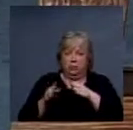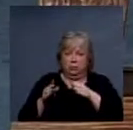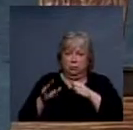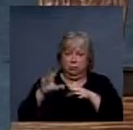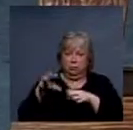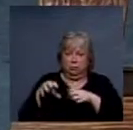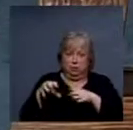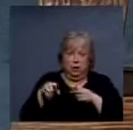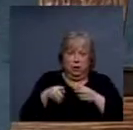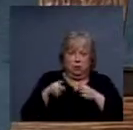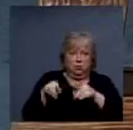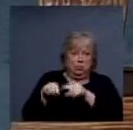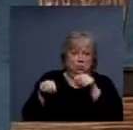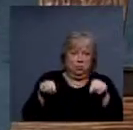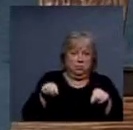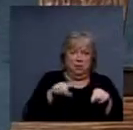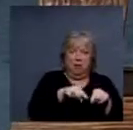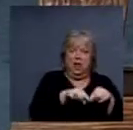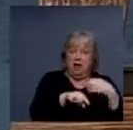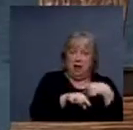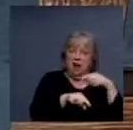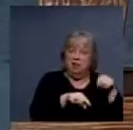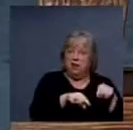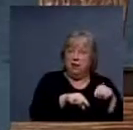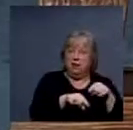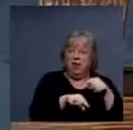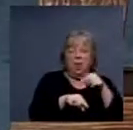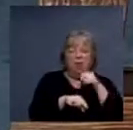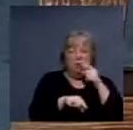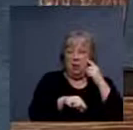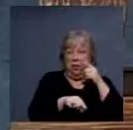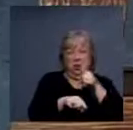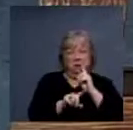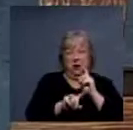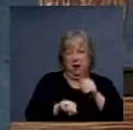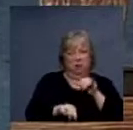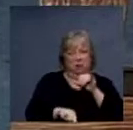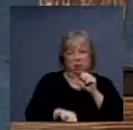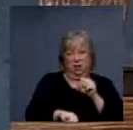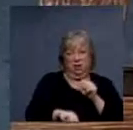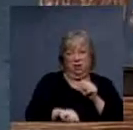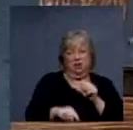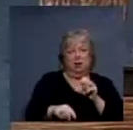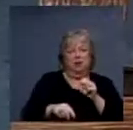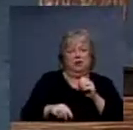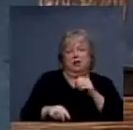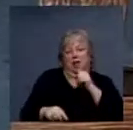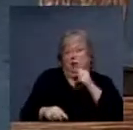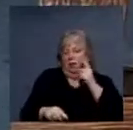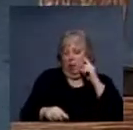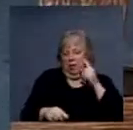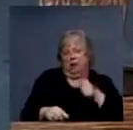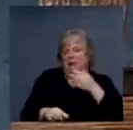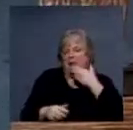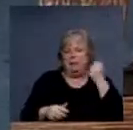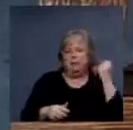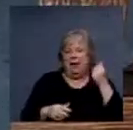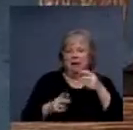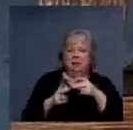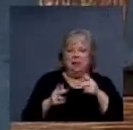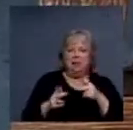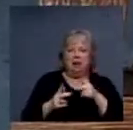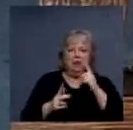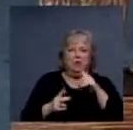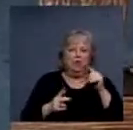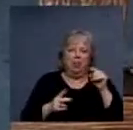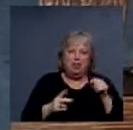I don't think the answer would be yes. So I just don't think this is the best place